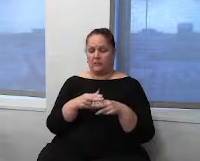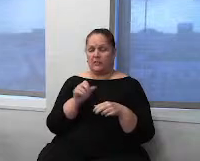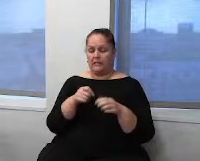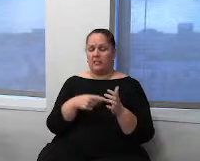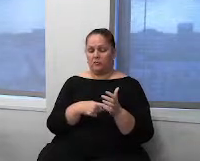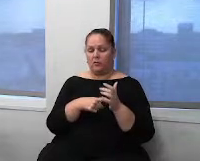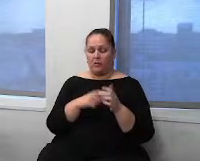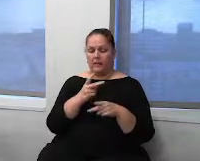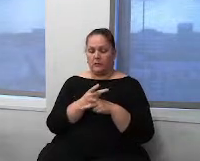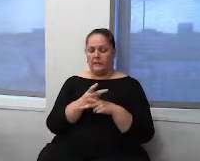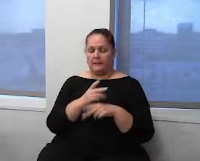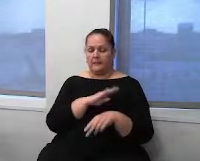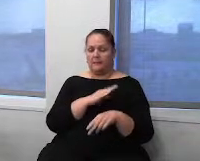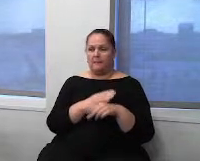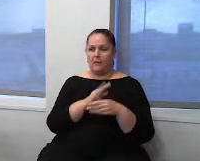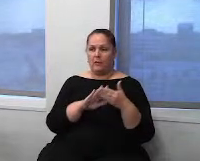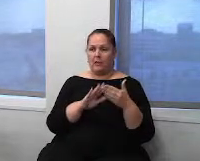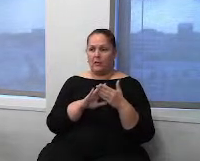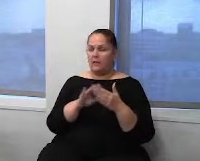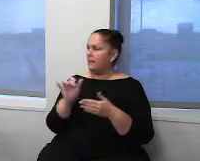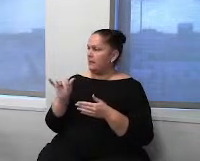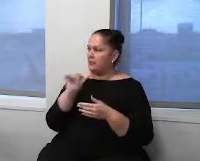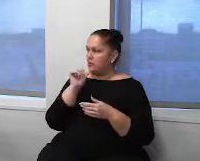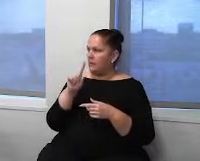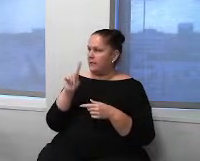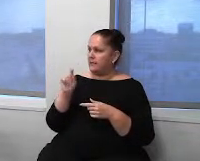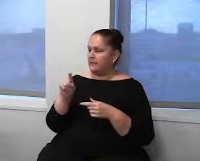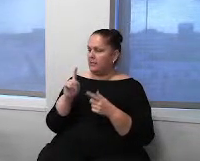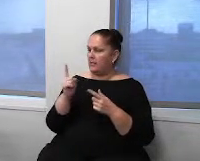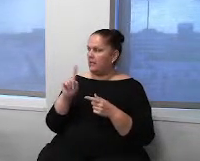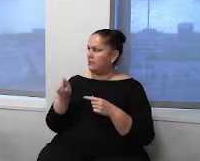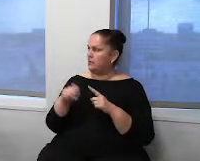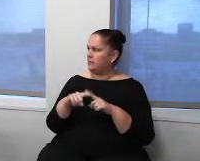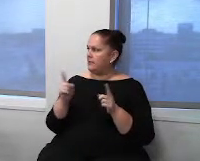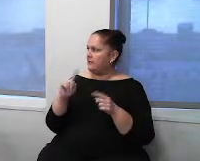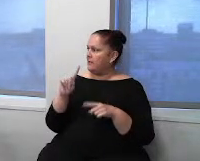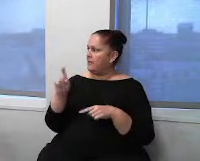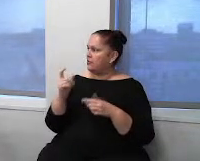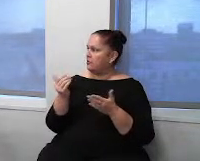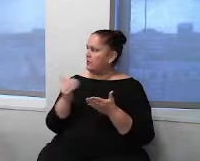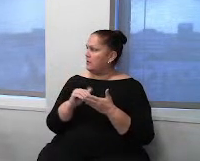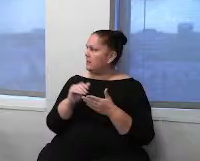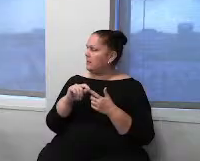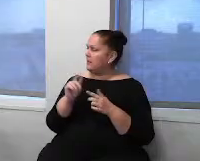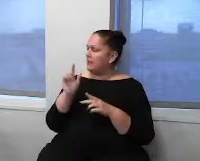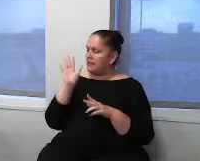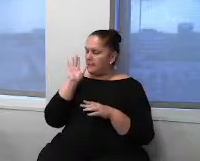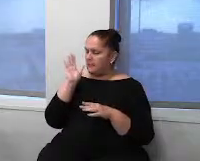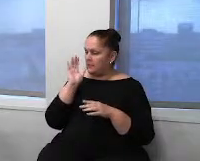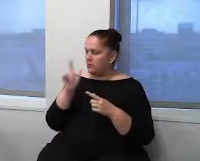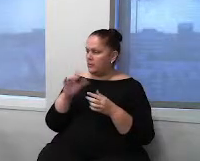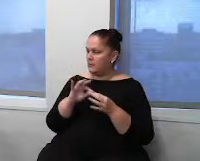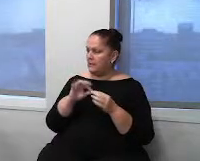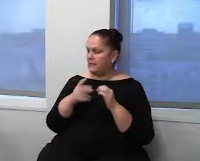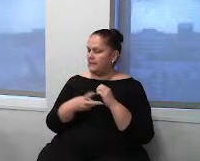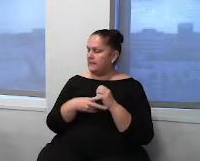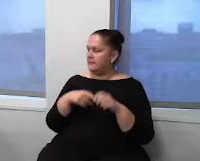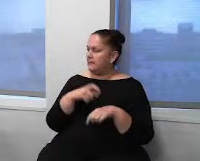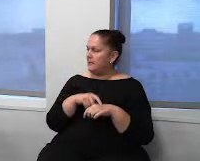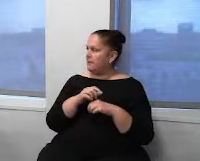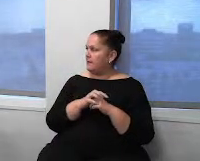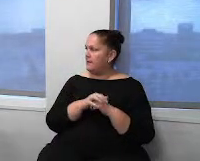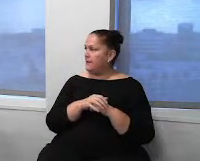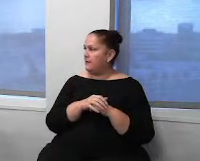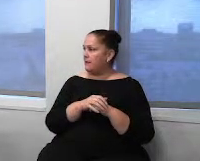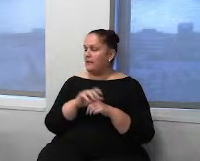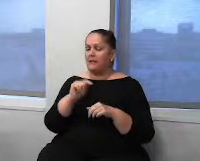install provisionals, yes, it is required to keep the power on. But something different. Ask the question again. Listen very carefully to the question. Saves